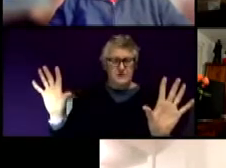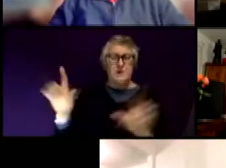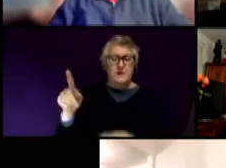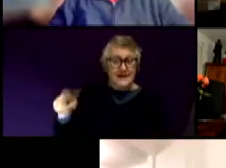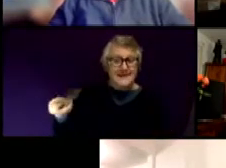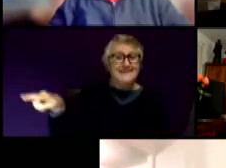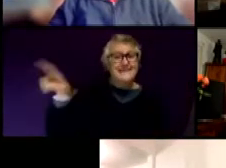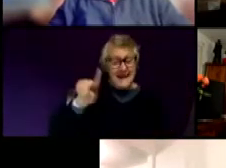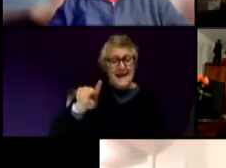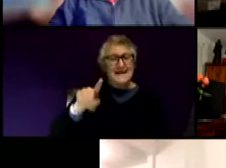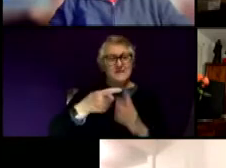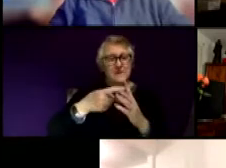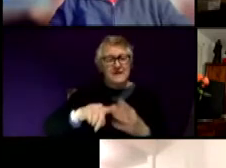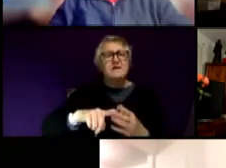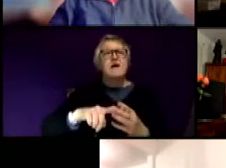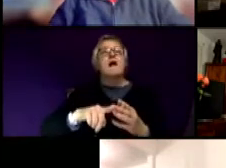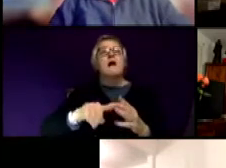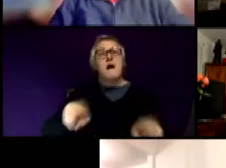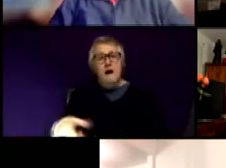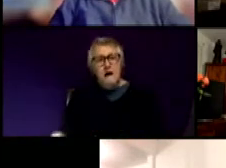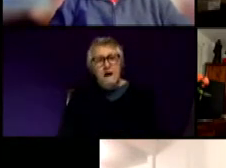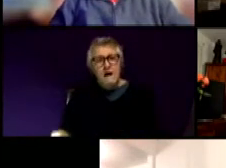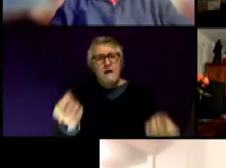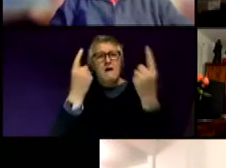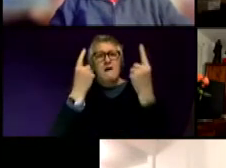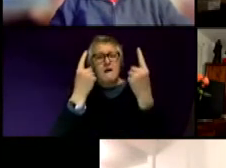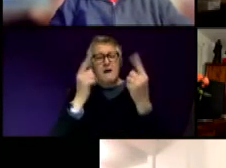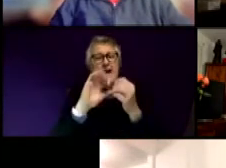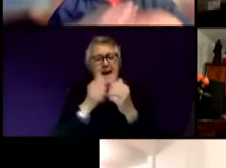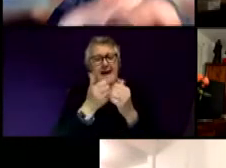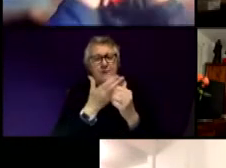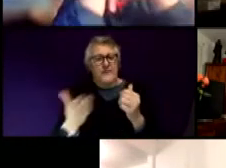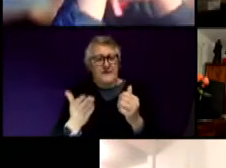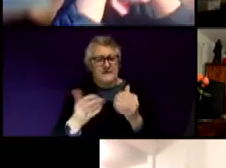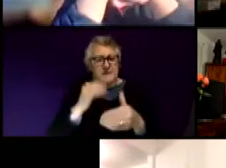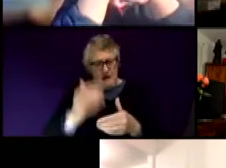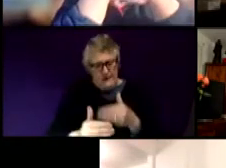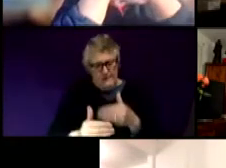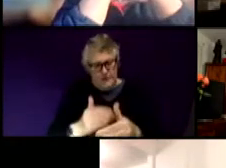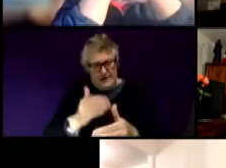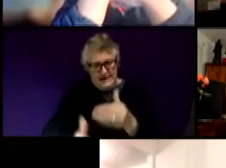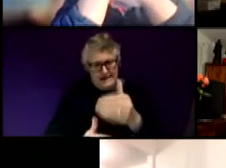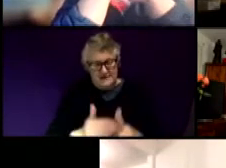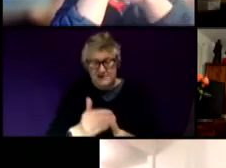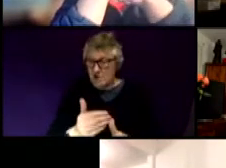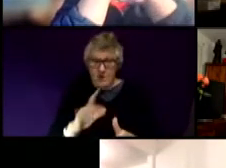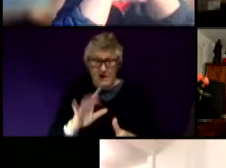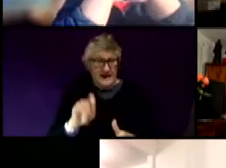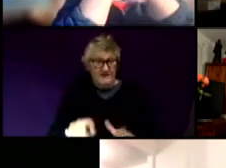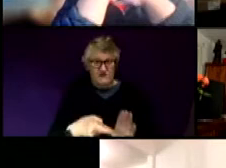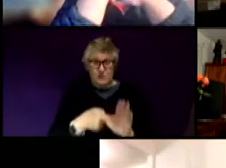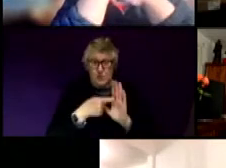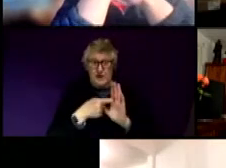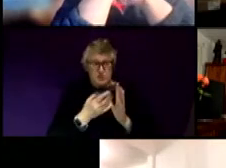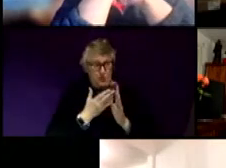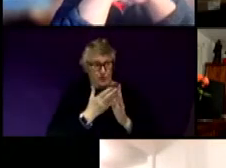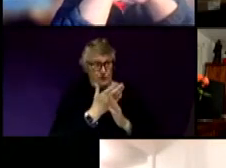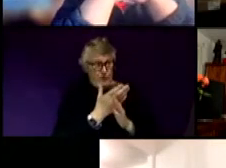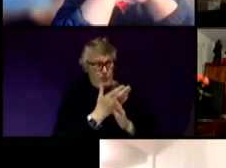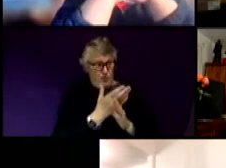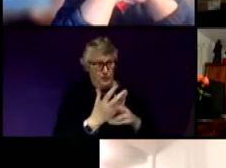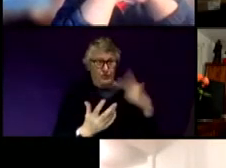how things operate. So if it has to go through like three other committees, people don't get